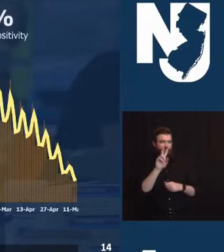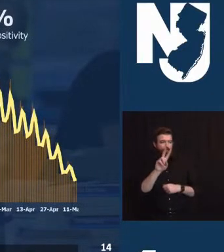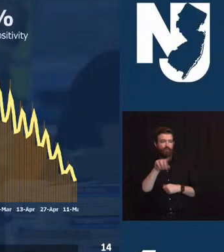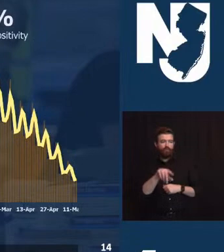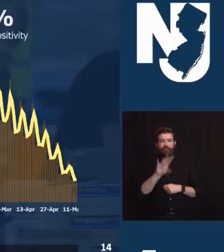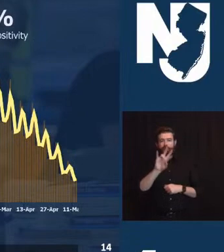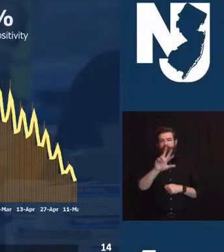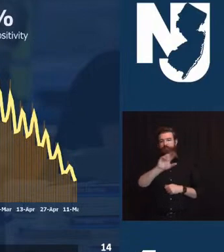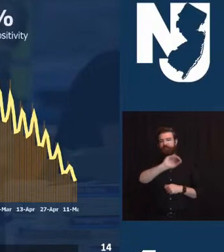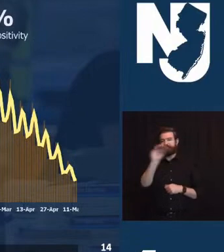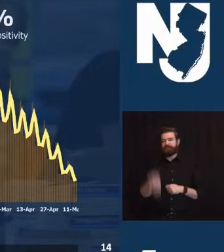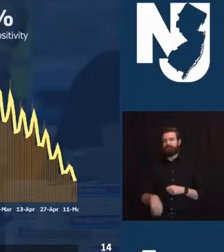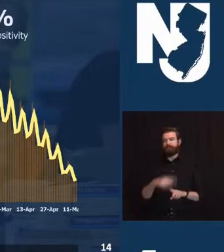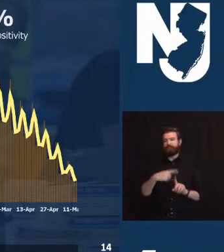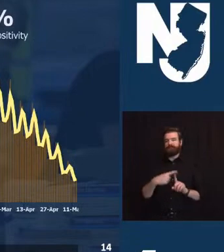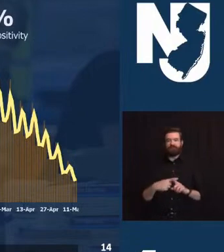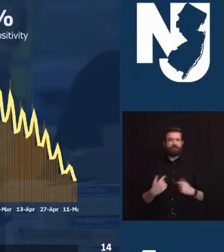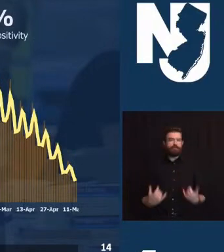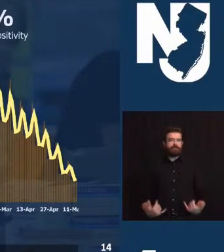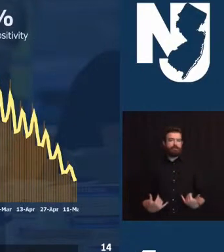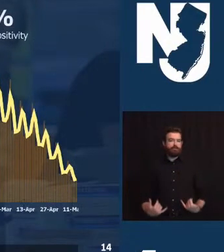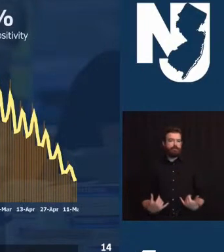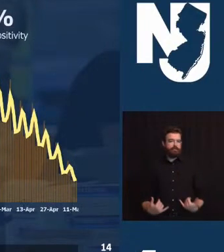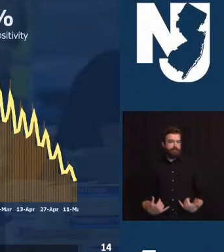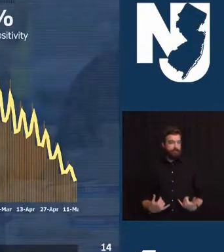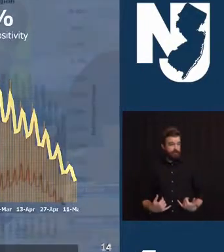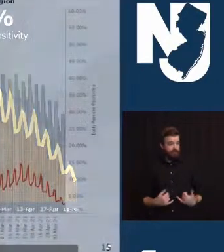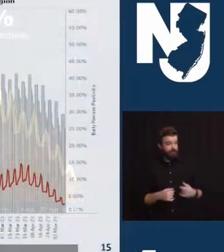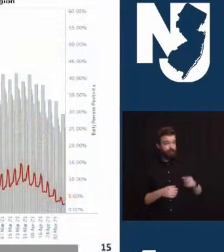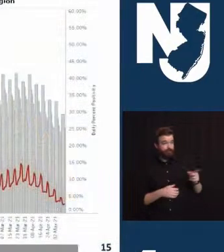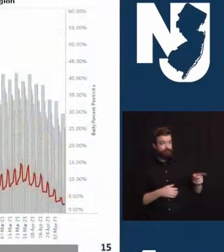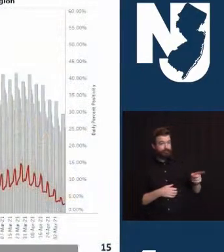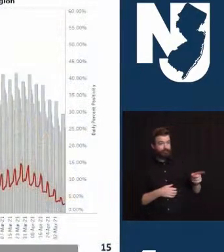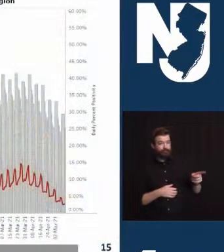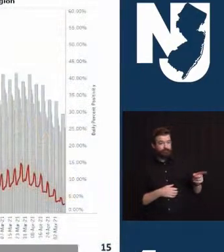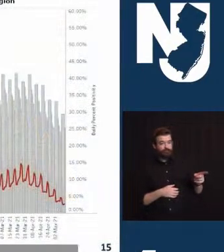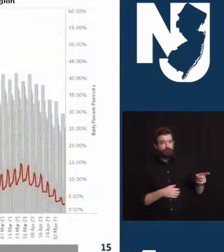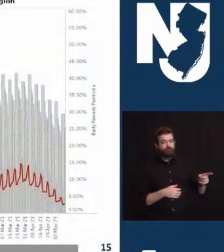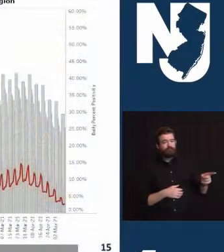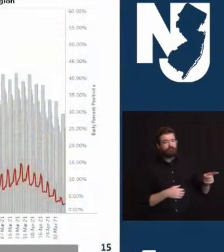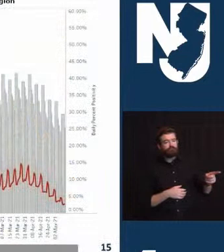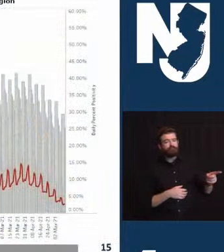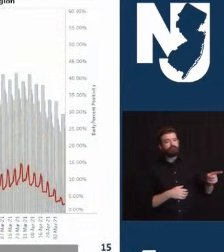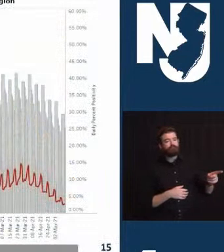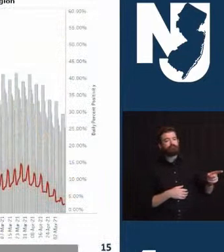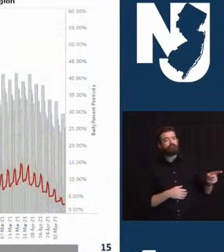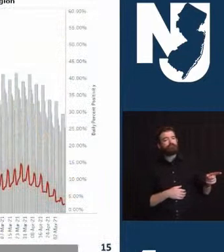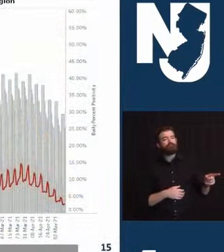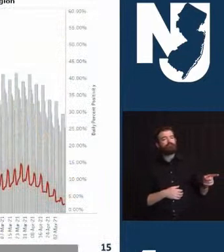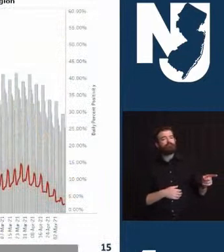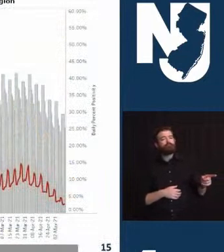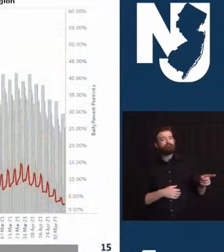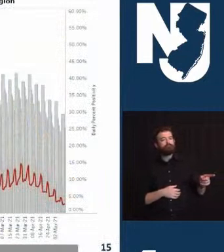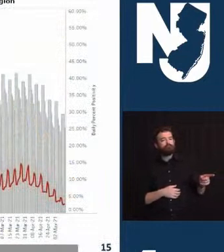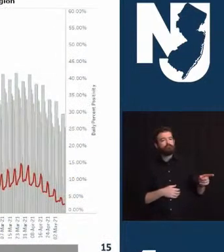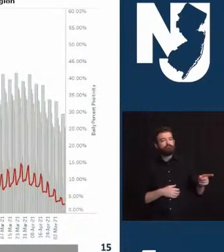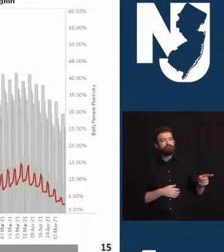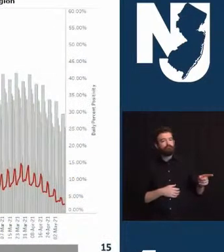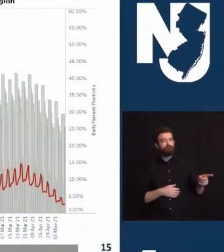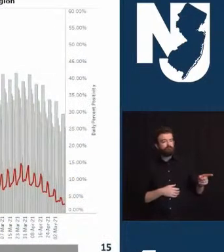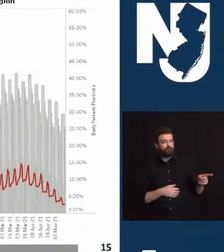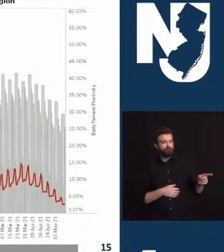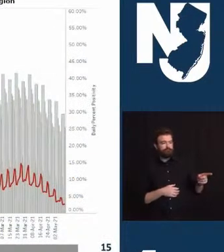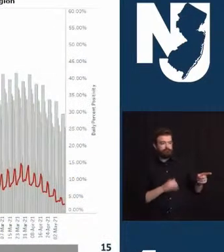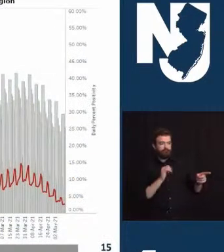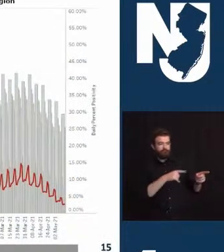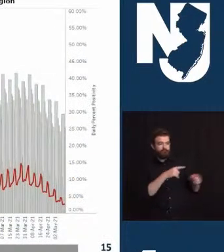2.73%. Again, let's take a look at the positivity rate over the past 14 months. This graph is a little bit different